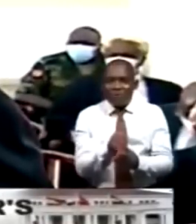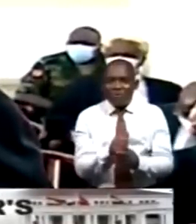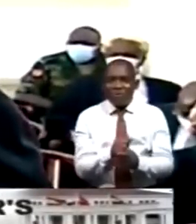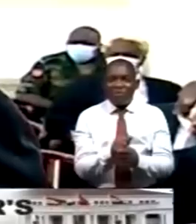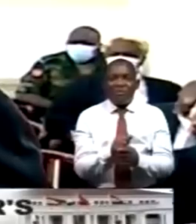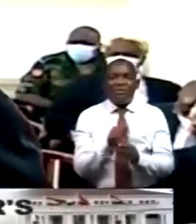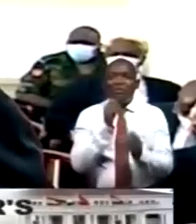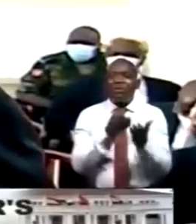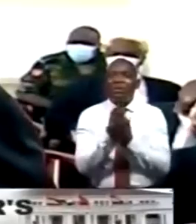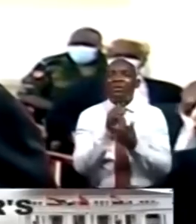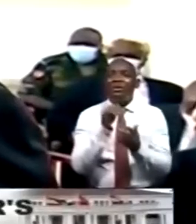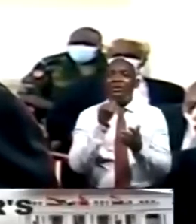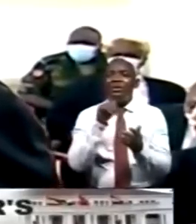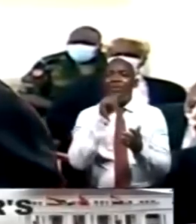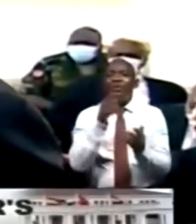way to go.